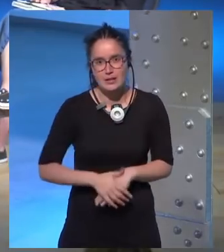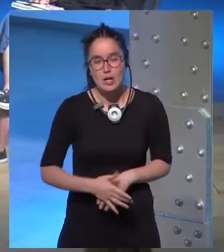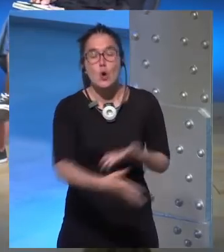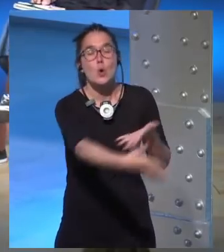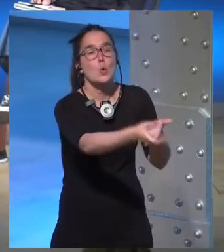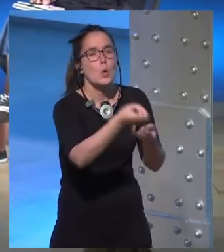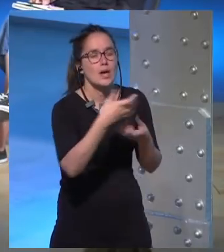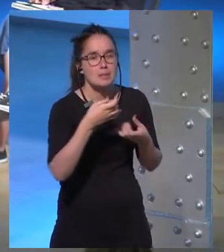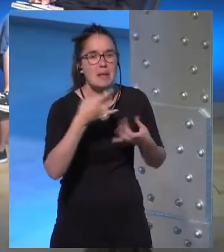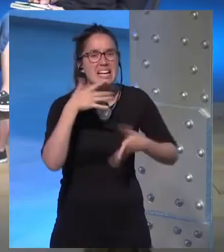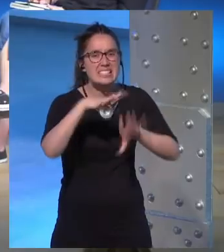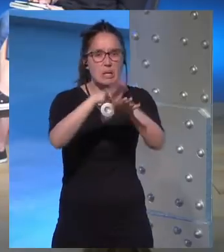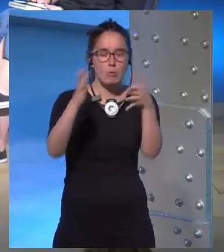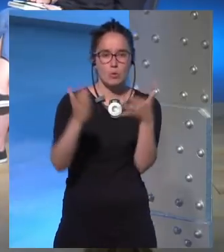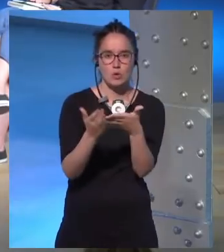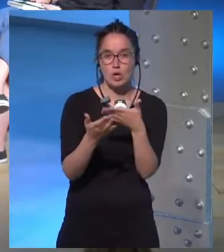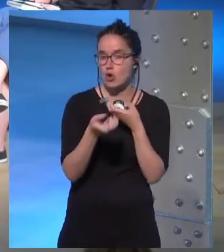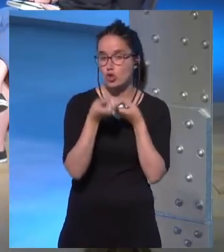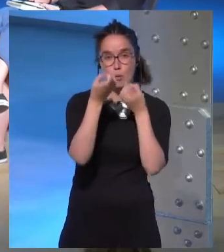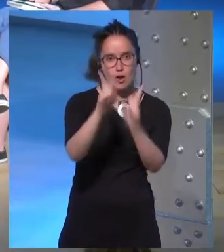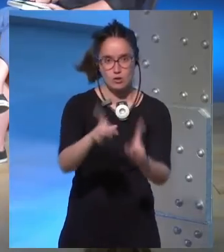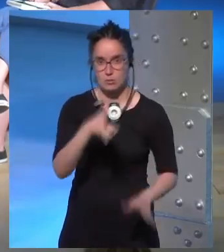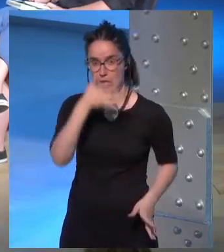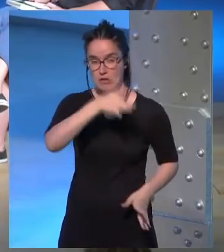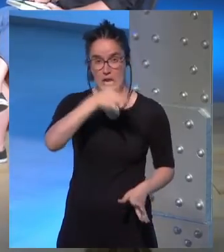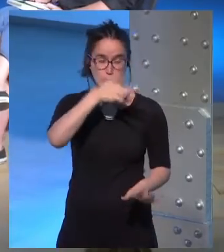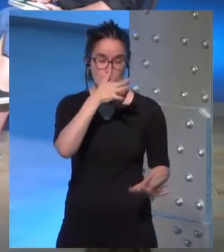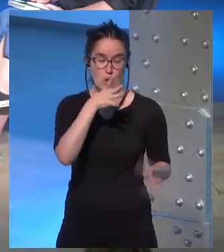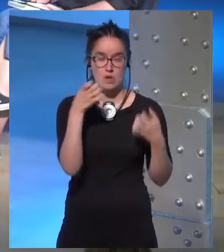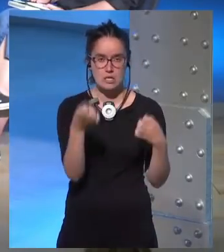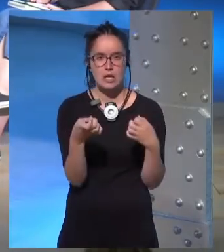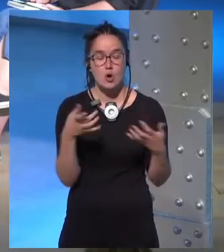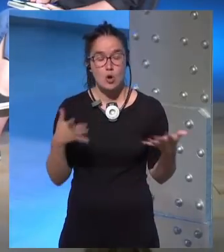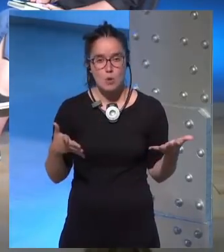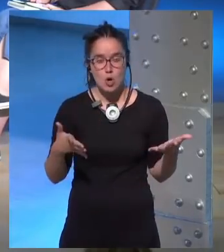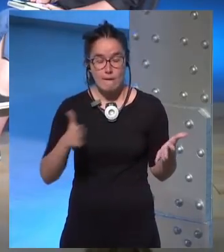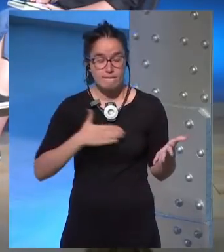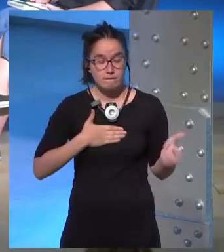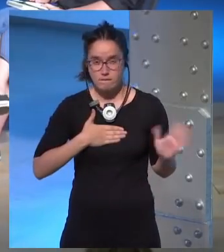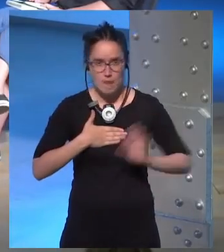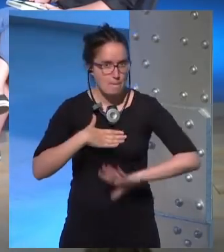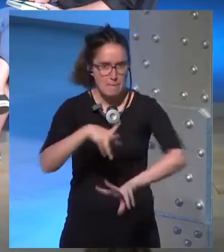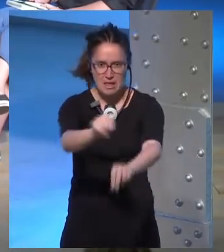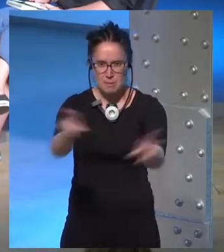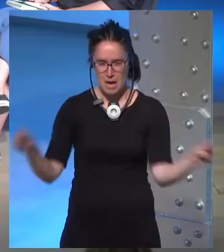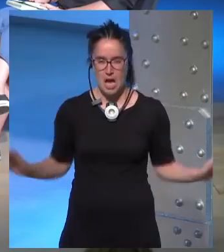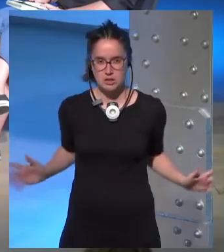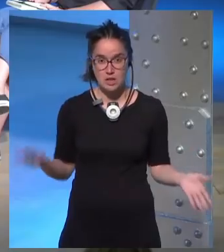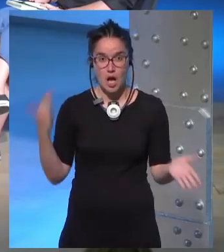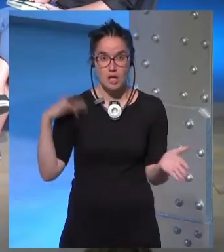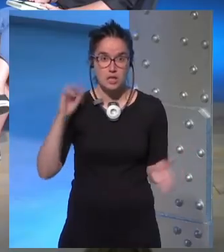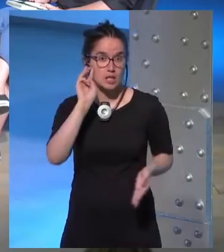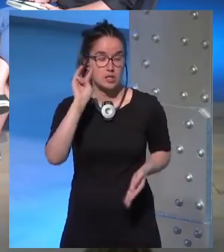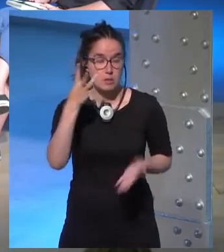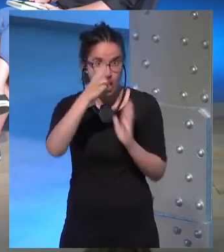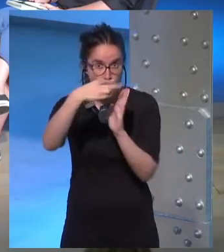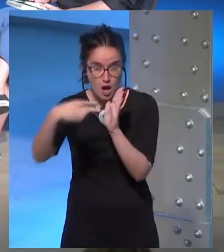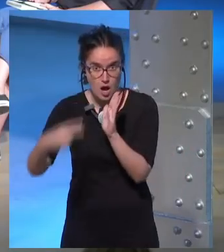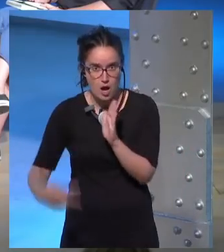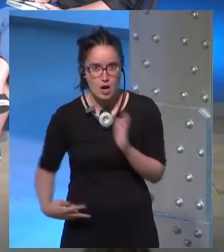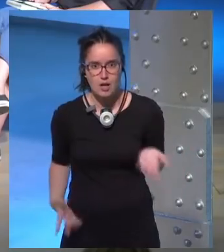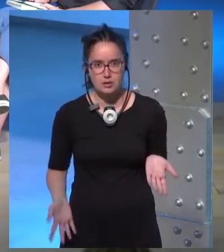So this is when I realized that what happens in that world. I'm not going to give you any details. I was